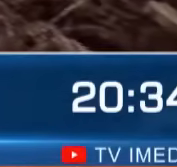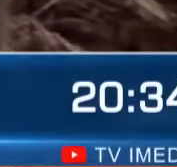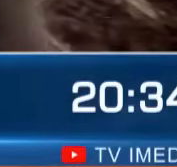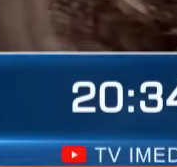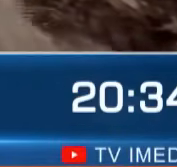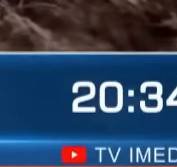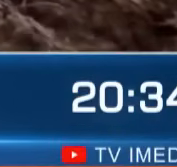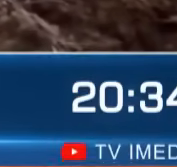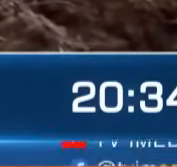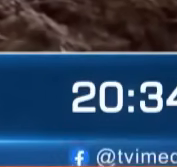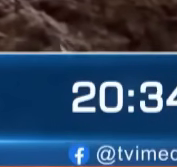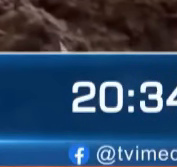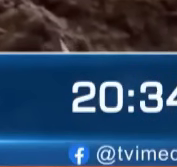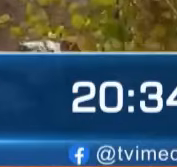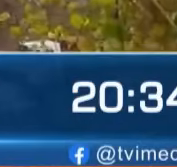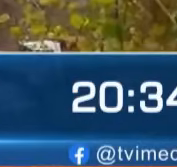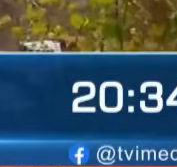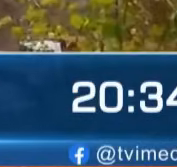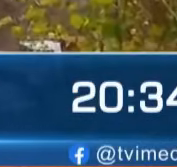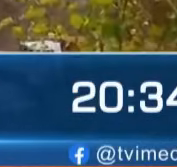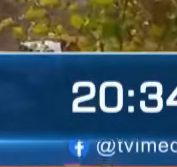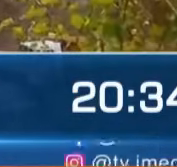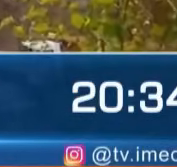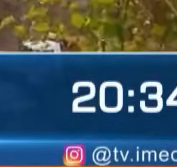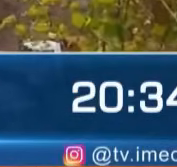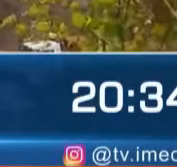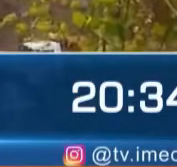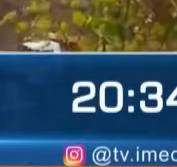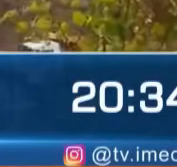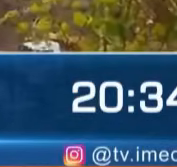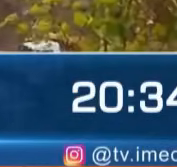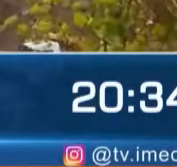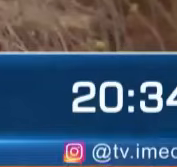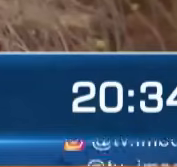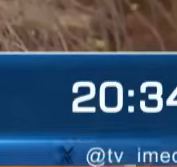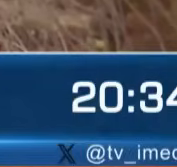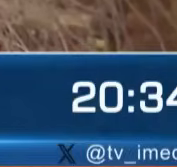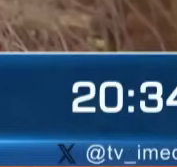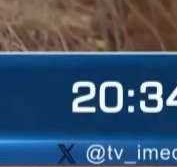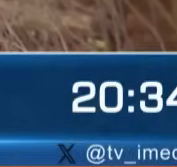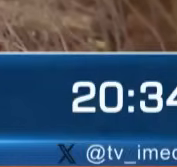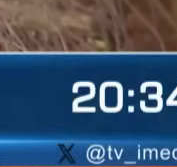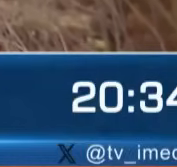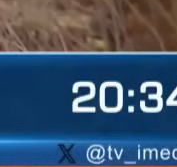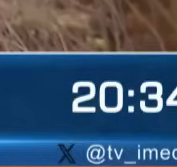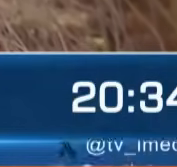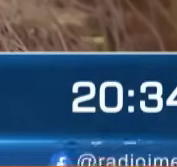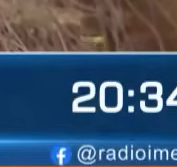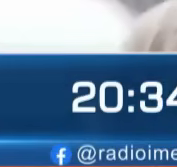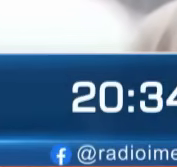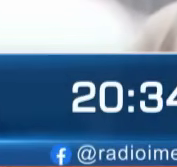de Ganaps of Soposher Champion Geologabistoret, Matitas Kuntkatat by Mojahabis Petirom Levits, Drobit Soplian